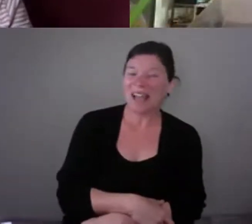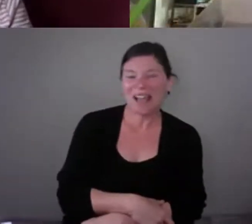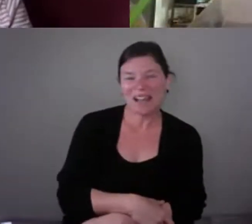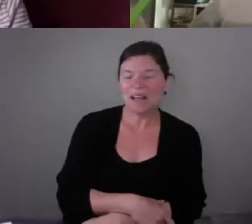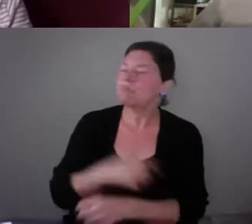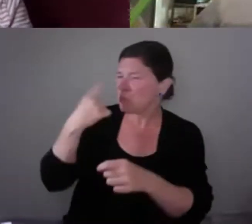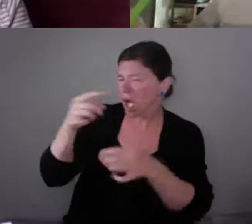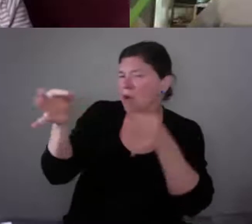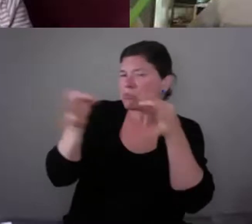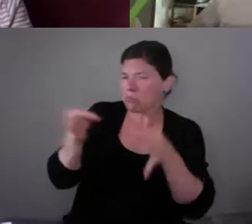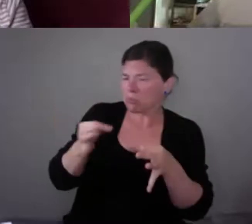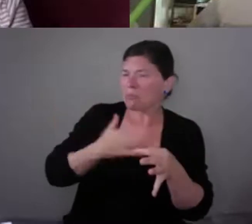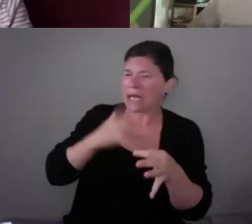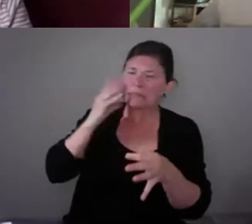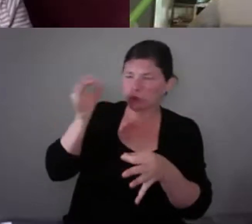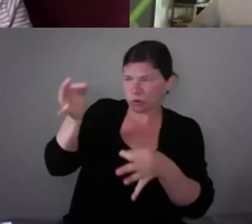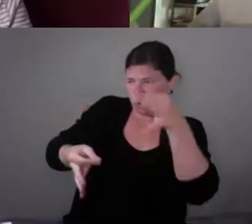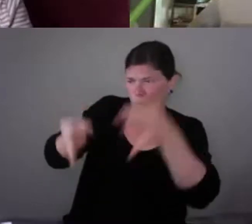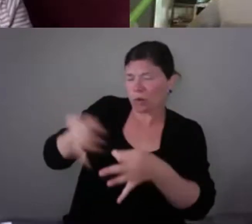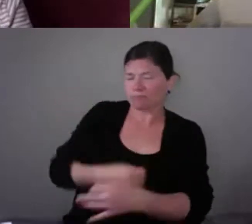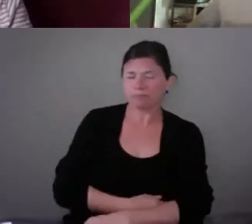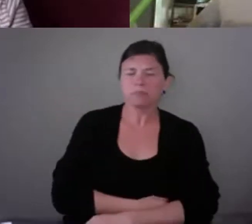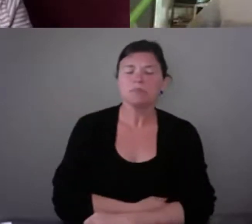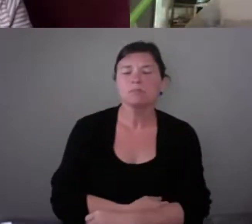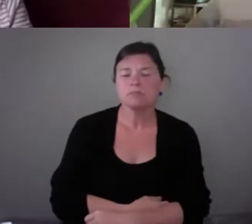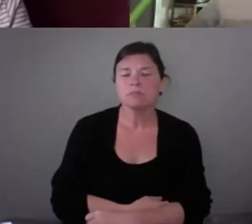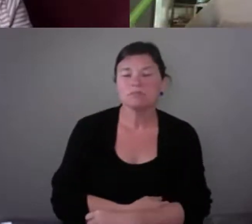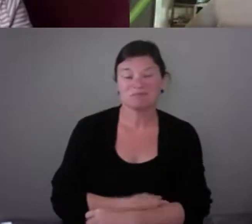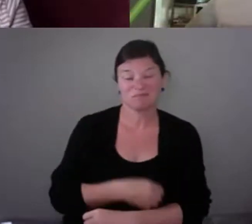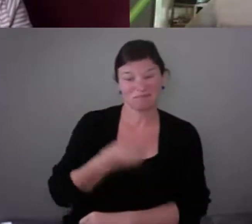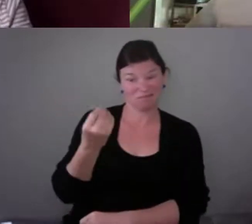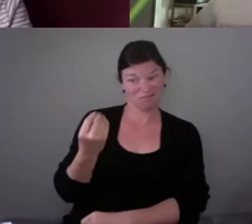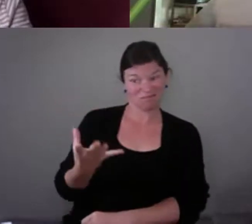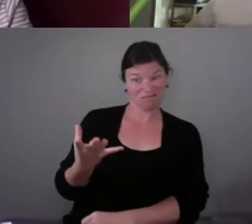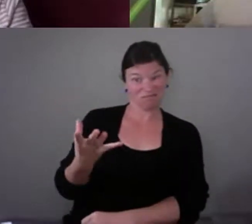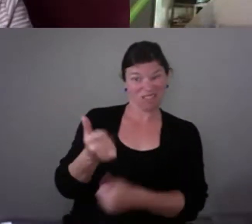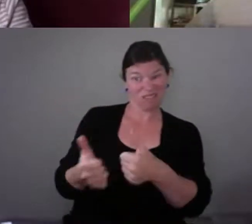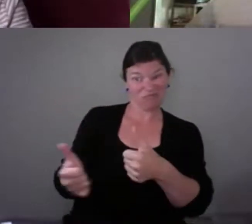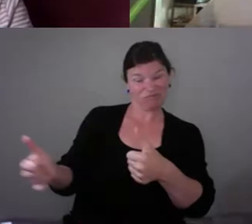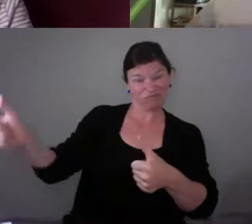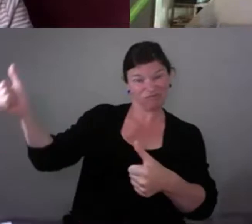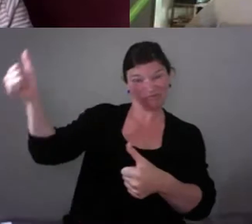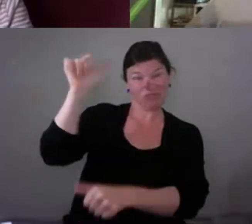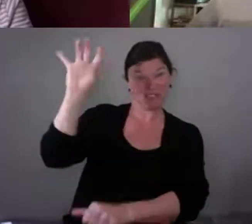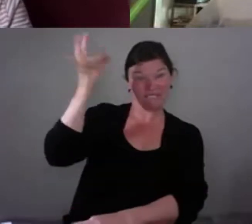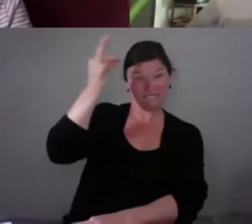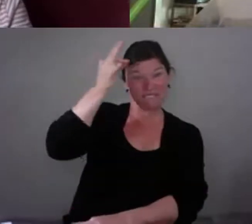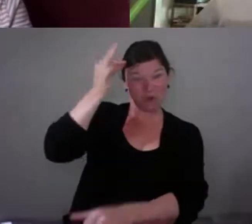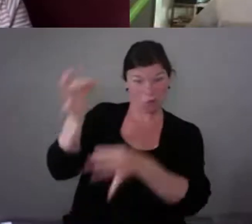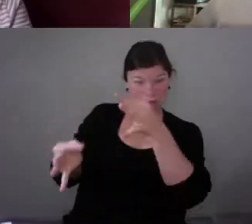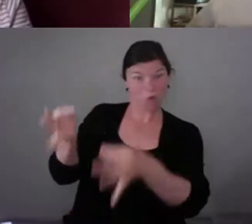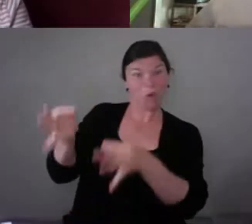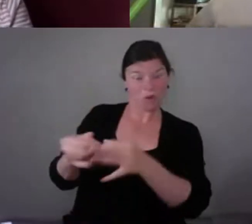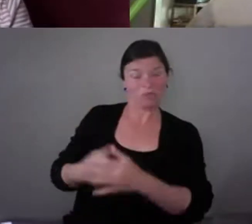you. I like it was like a federal. It was like a federal court. Yeah. I was